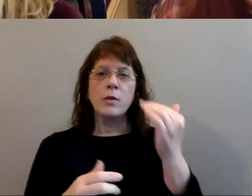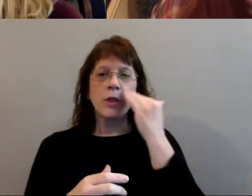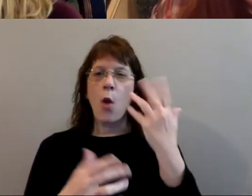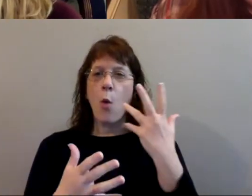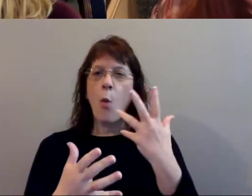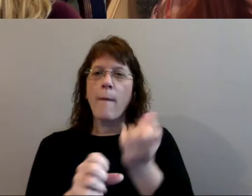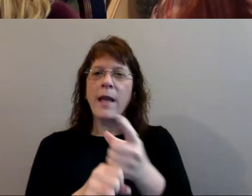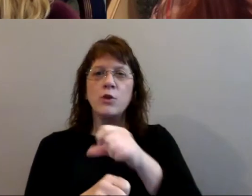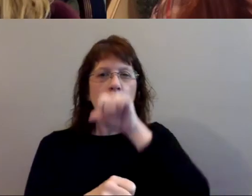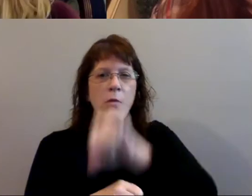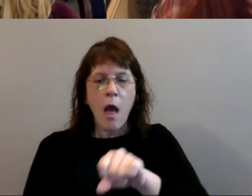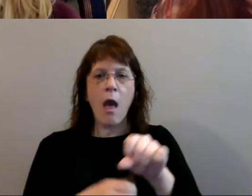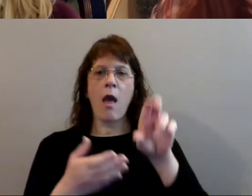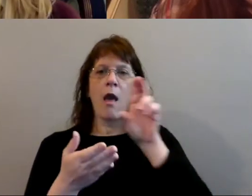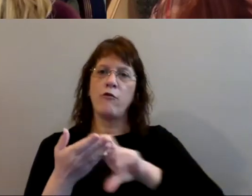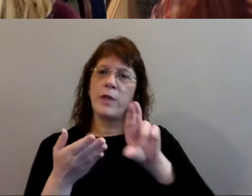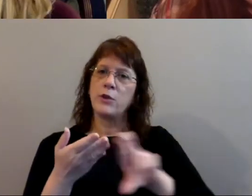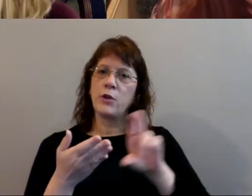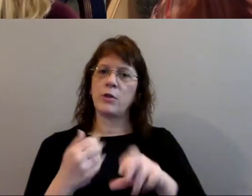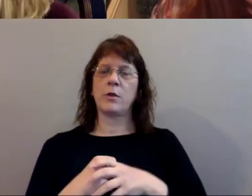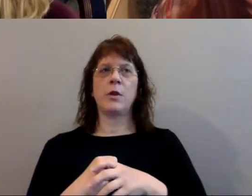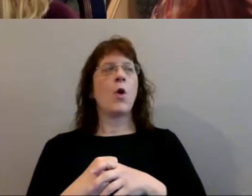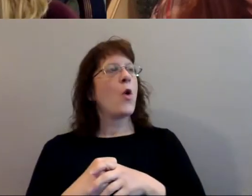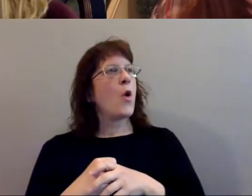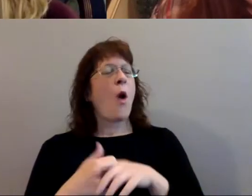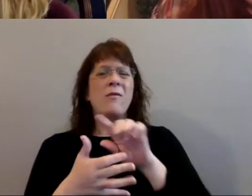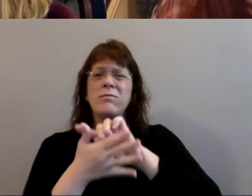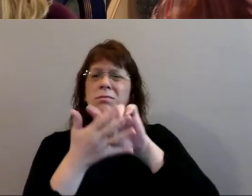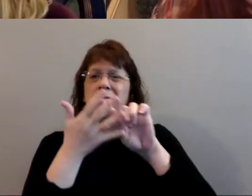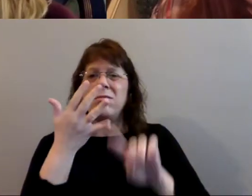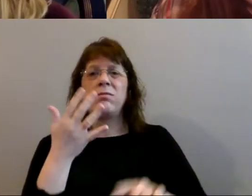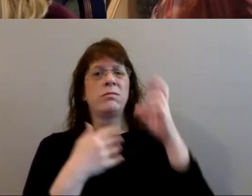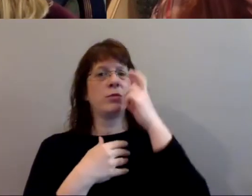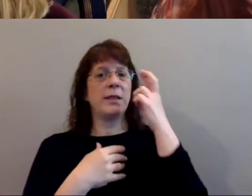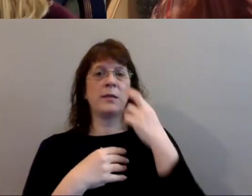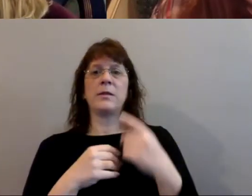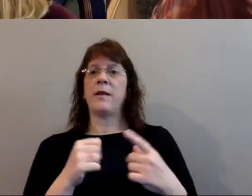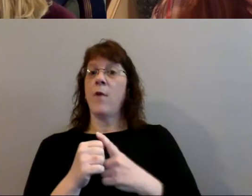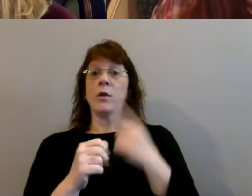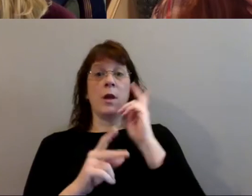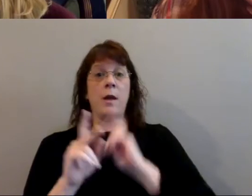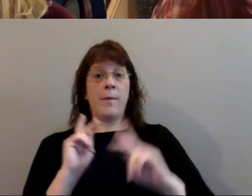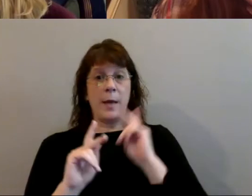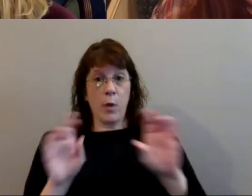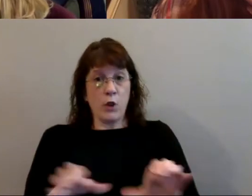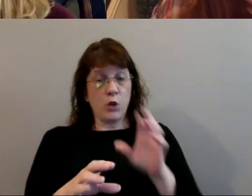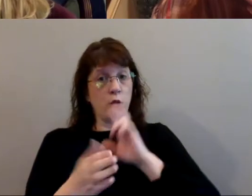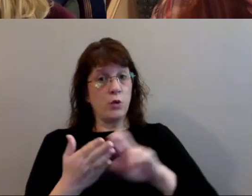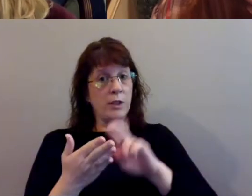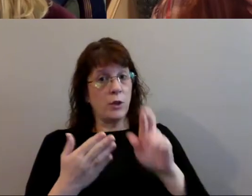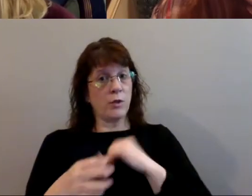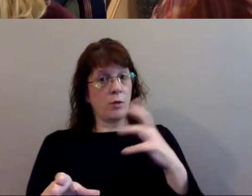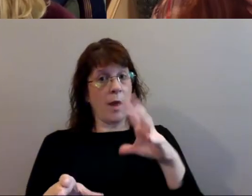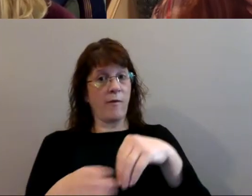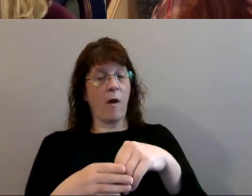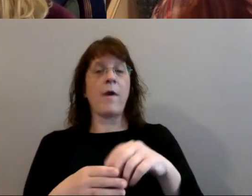research? I love it for so many reasons. First of all, the people who do the research I'm in, or people